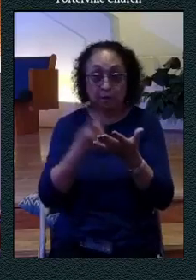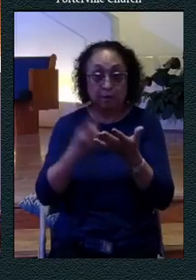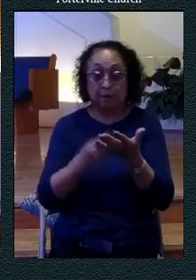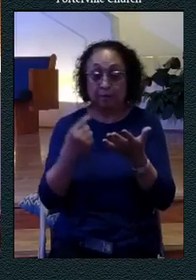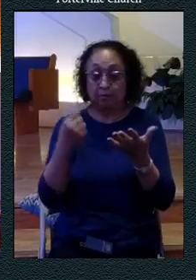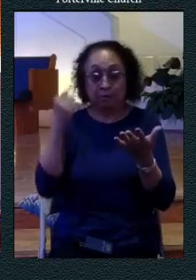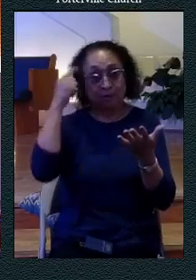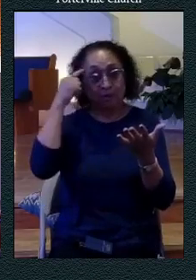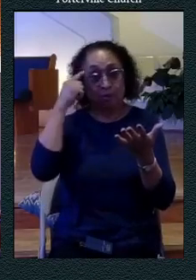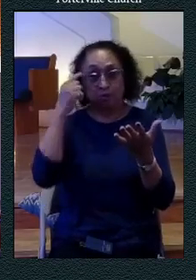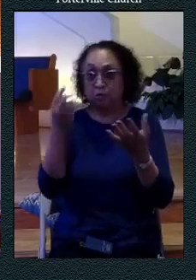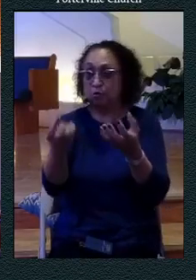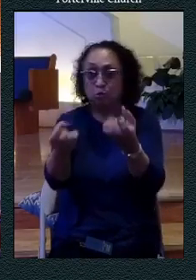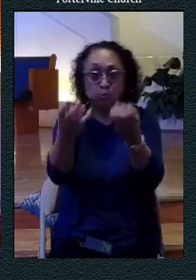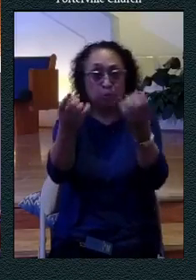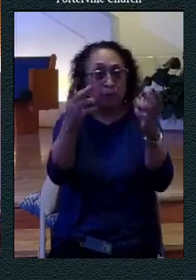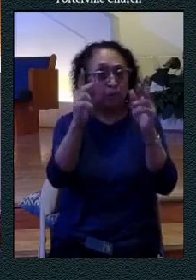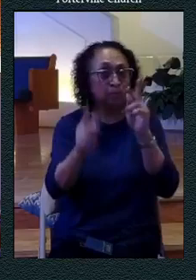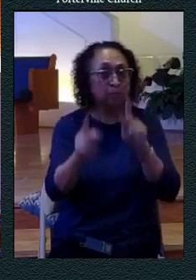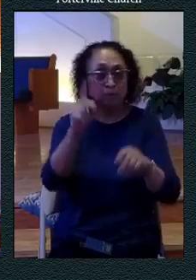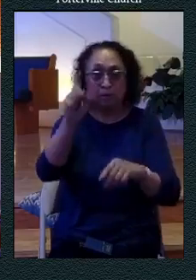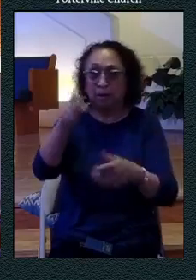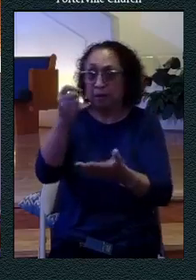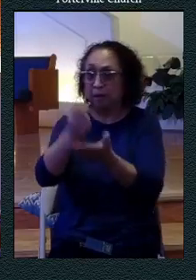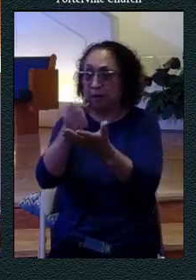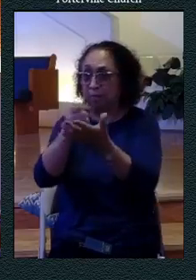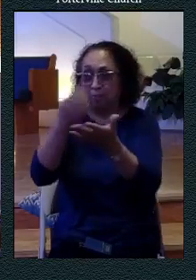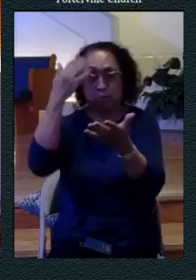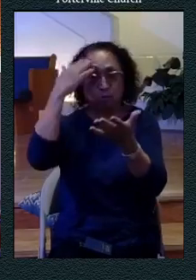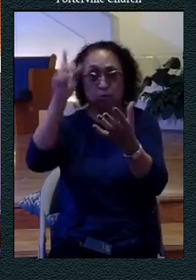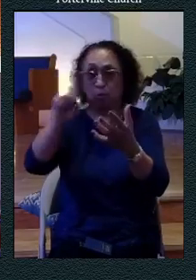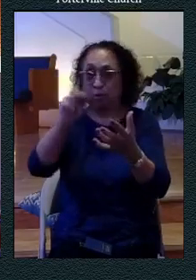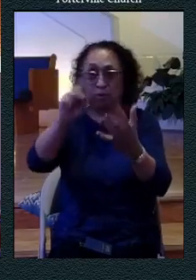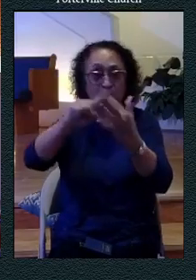there, and we don't know where to start.